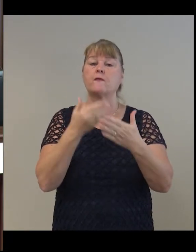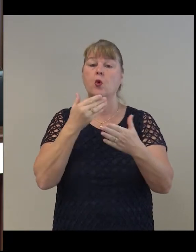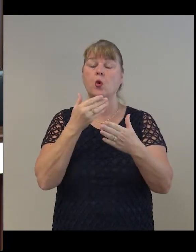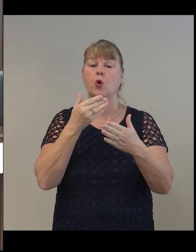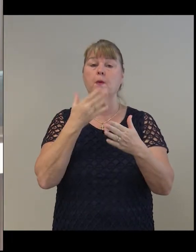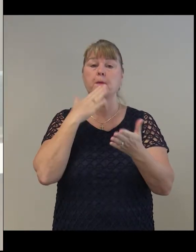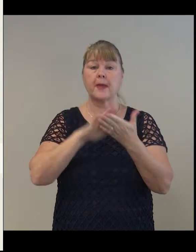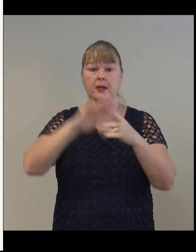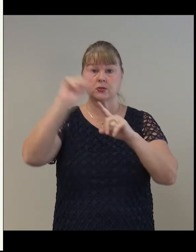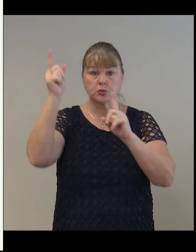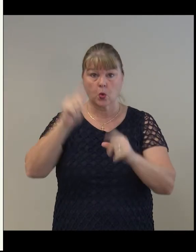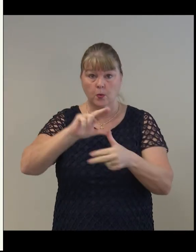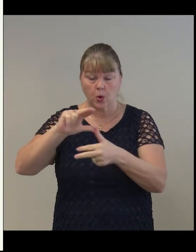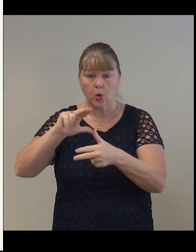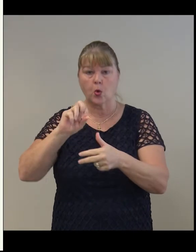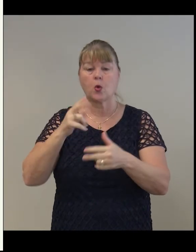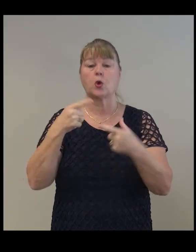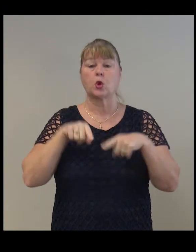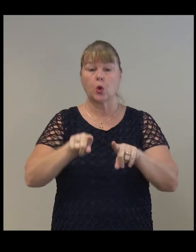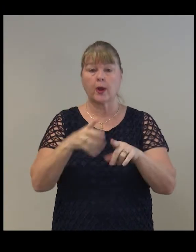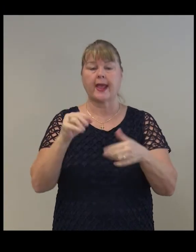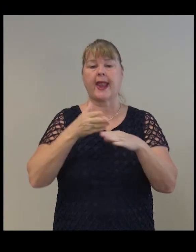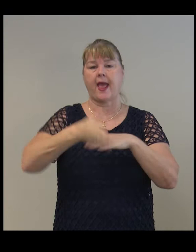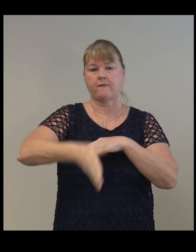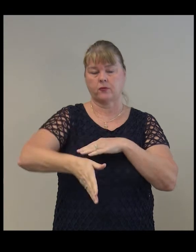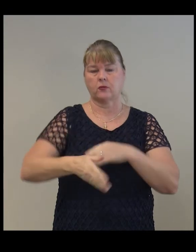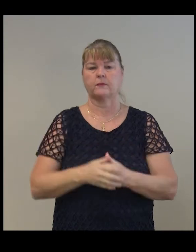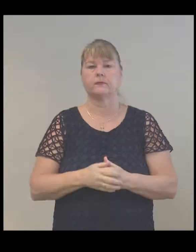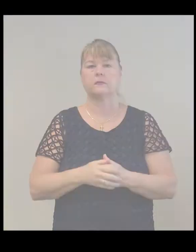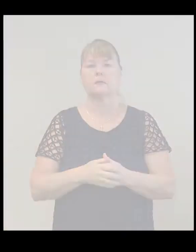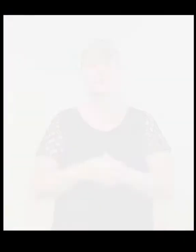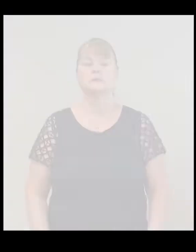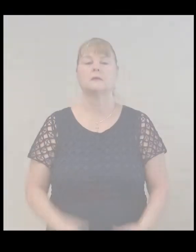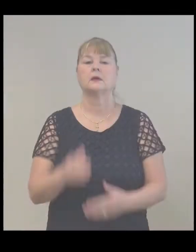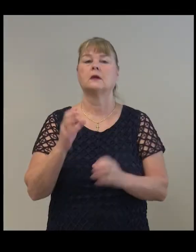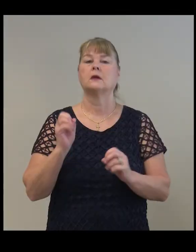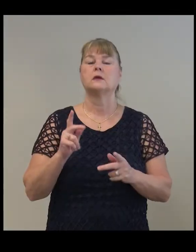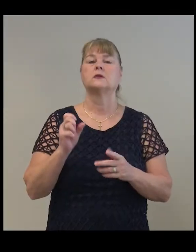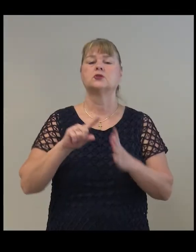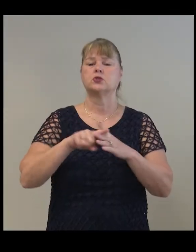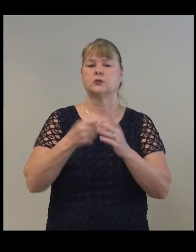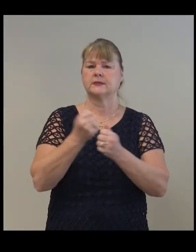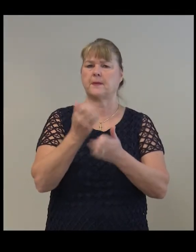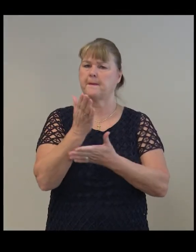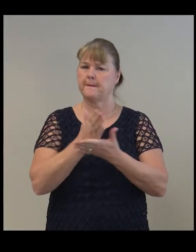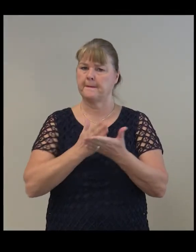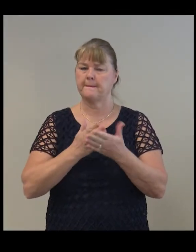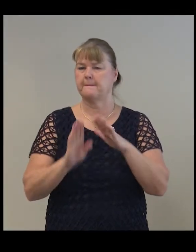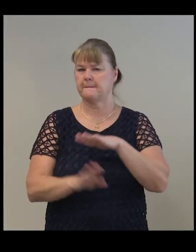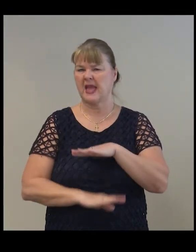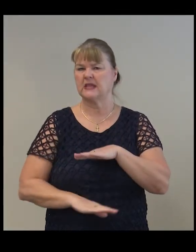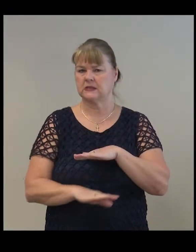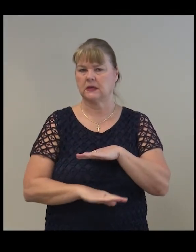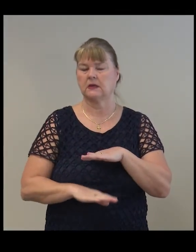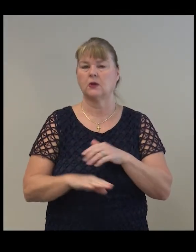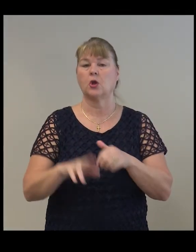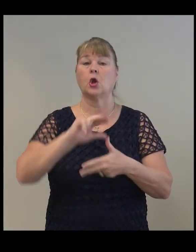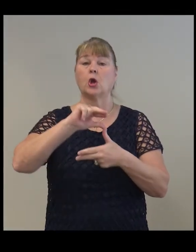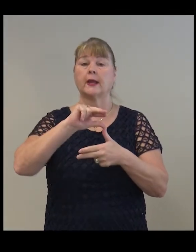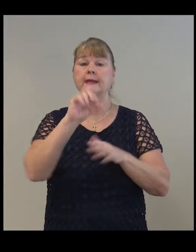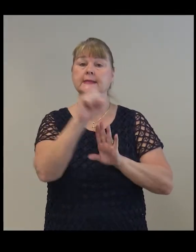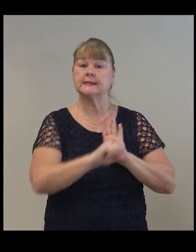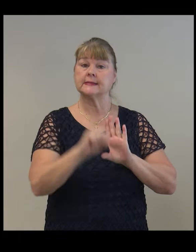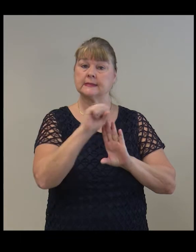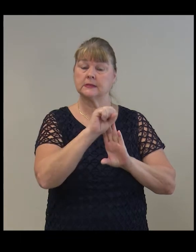storm, during a storm, and after. All right, let's start with some of the basics. Hurricane season runs from June